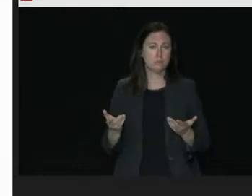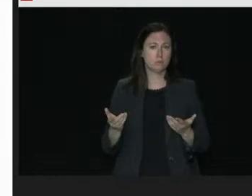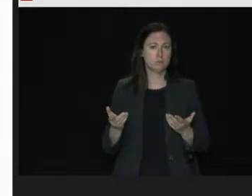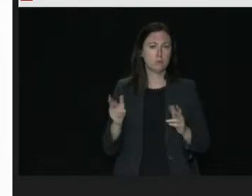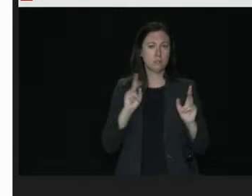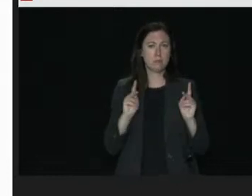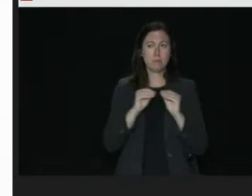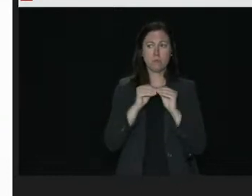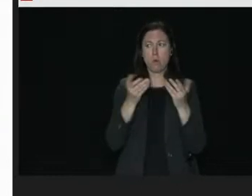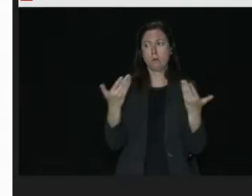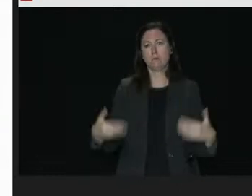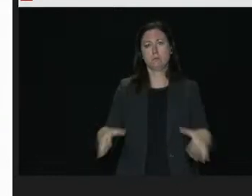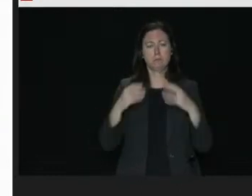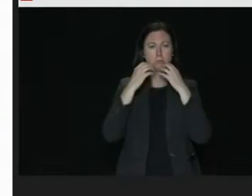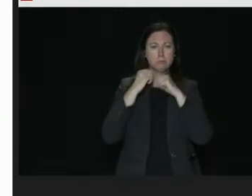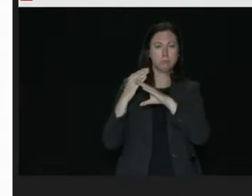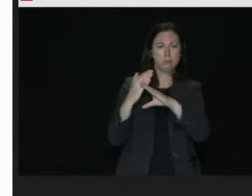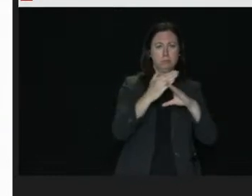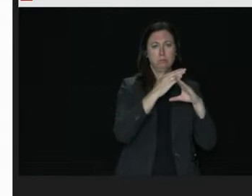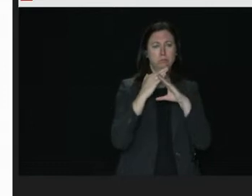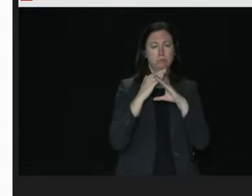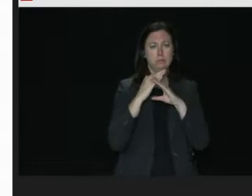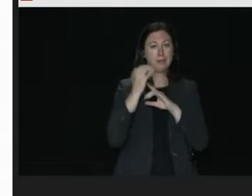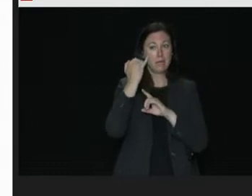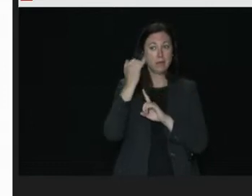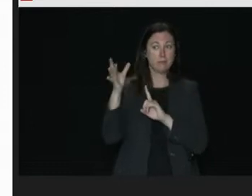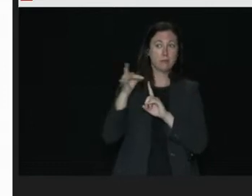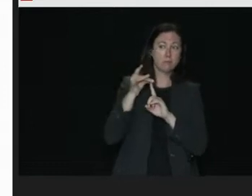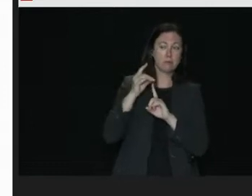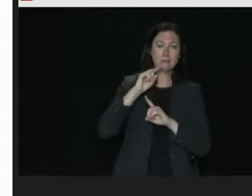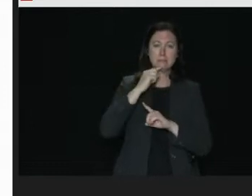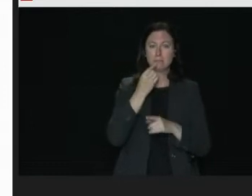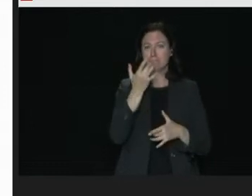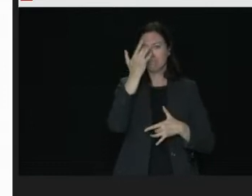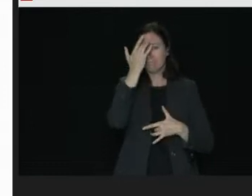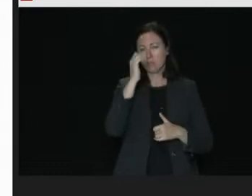people from severe illness.